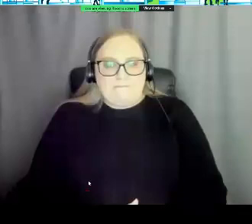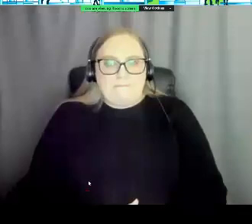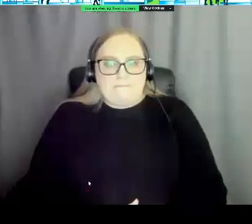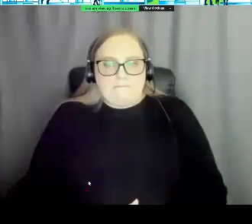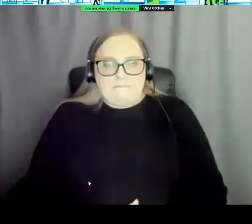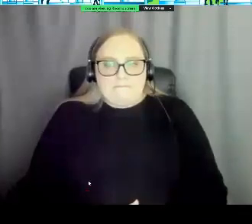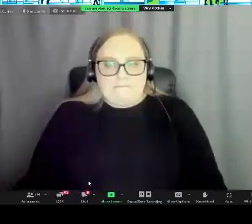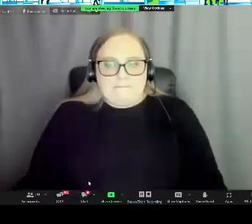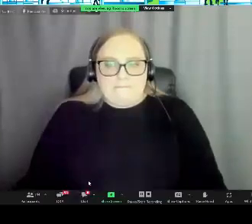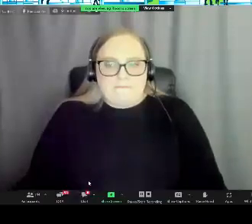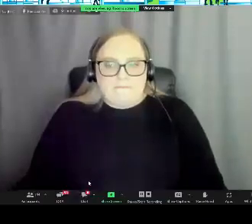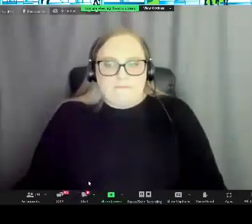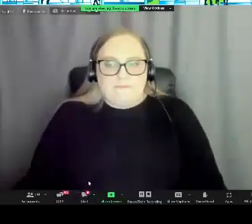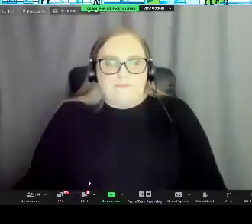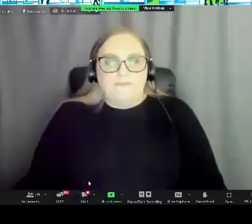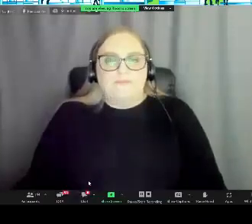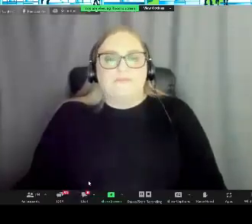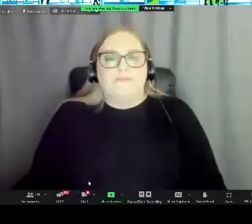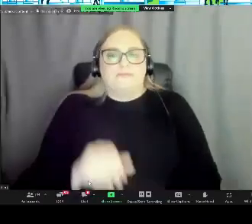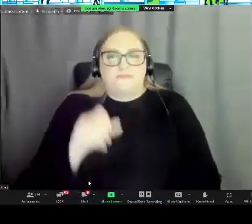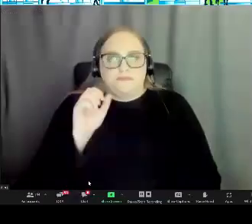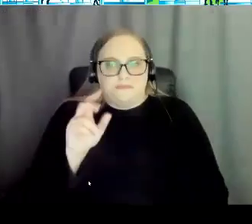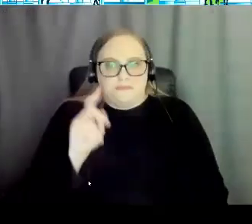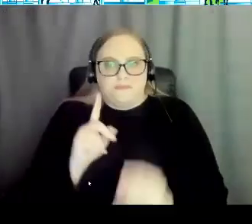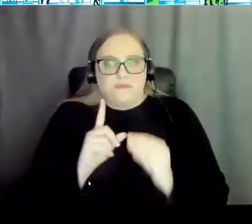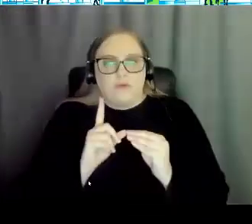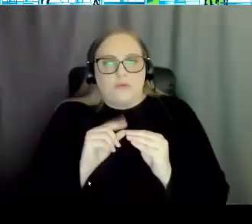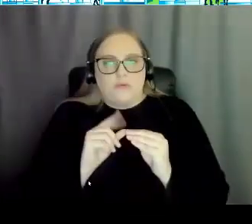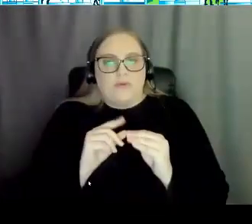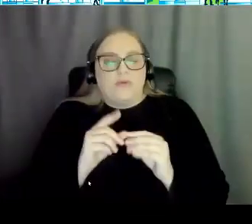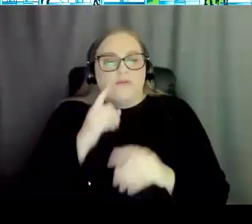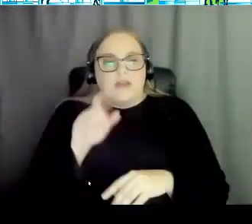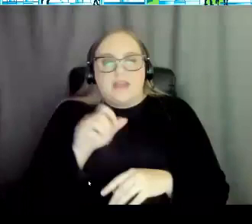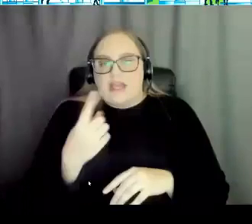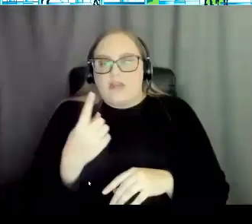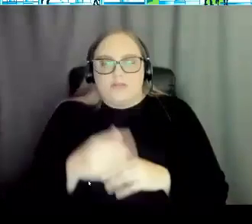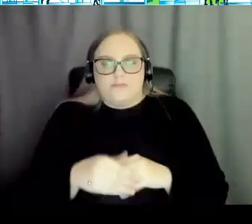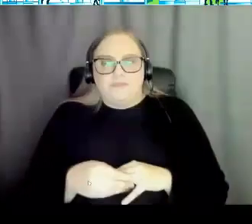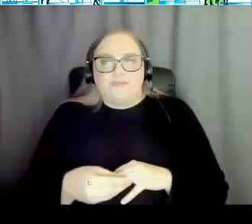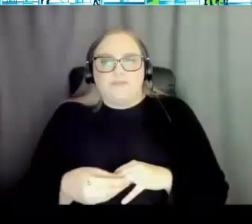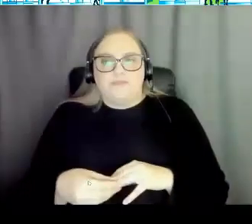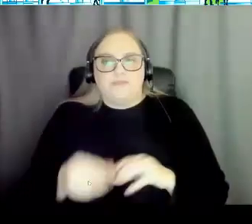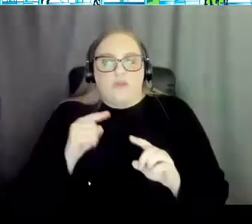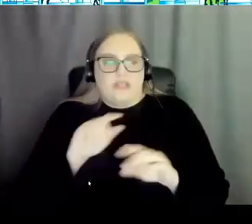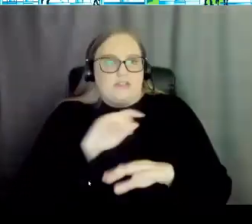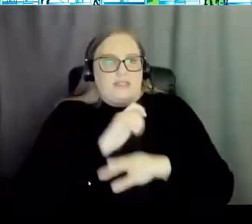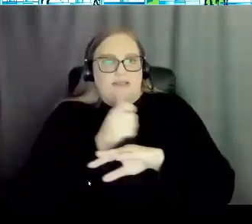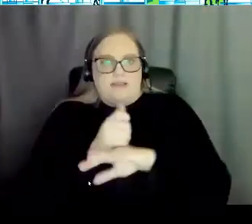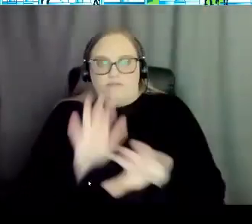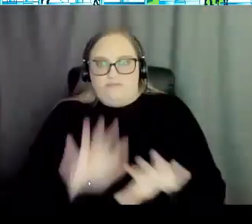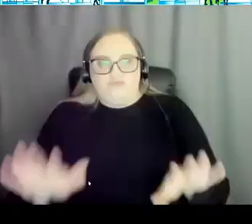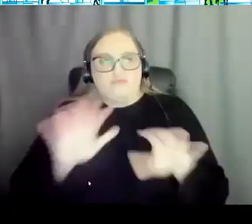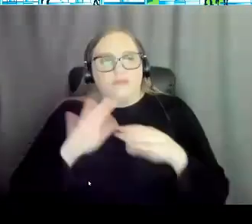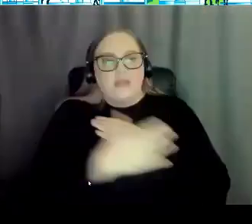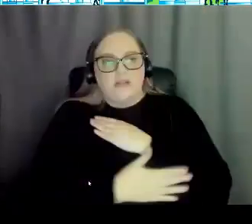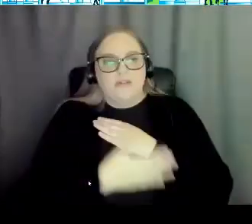Okay, so one more for anyone in the consortia. So there exist across the country many small, local,